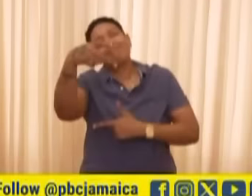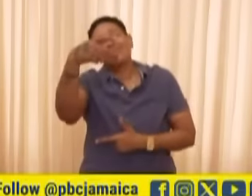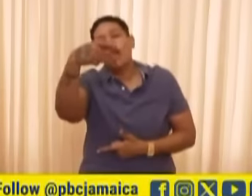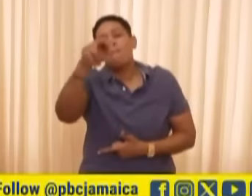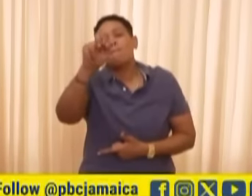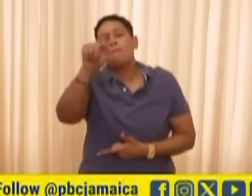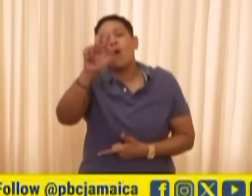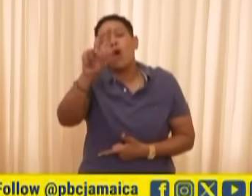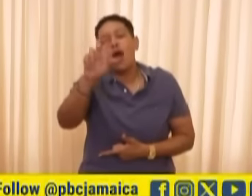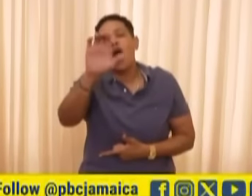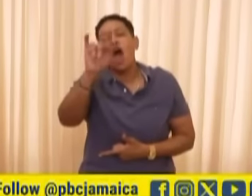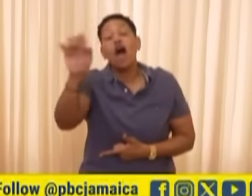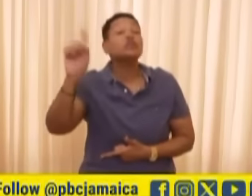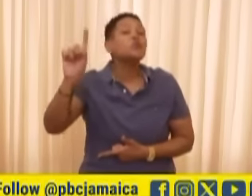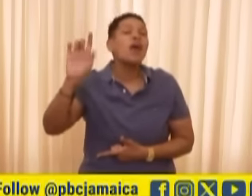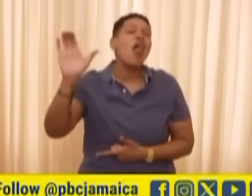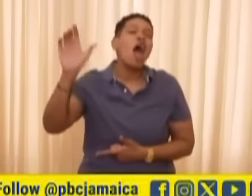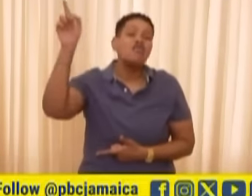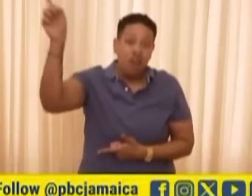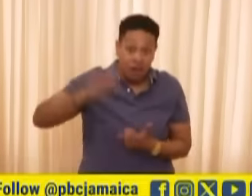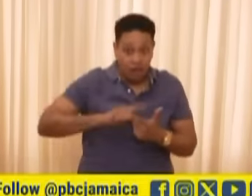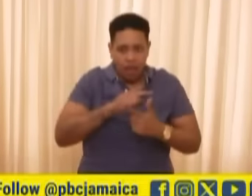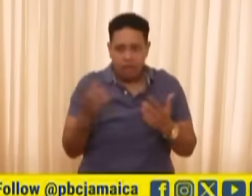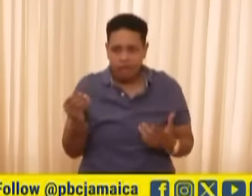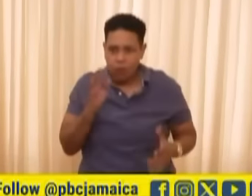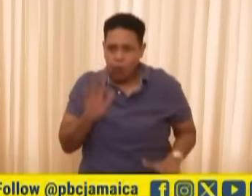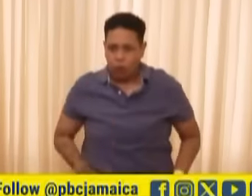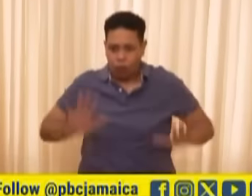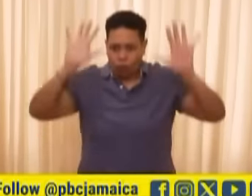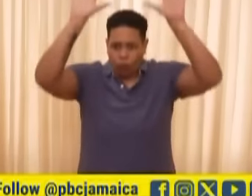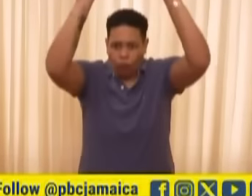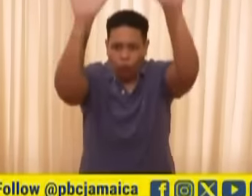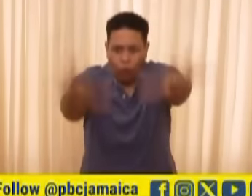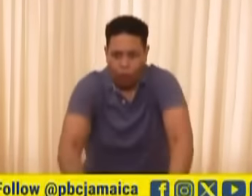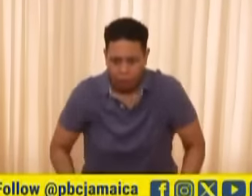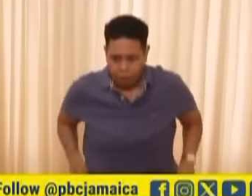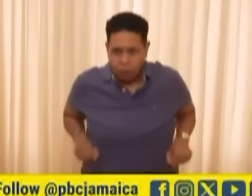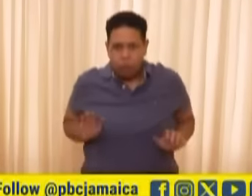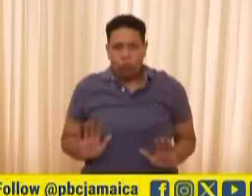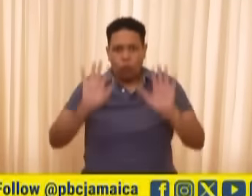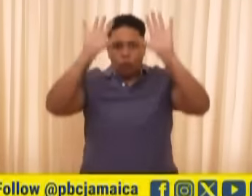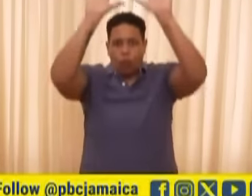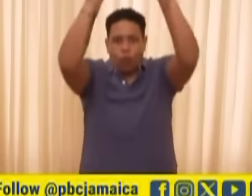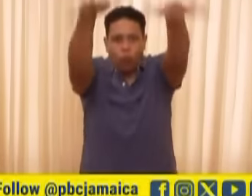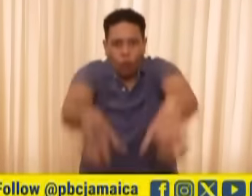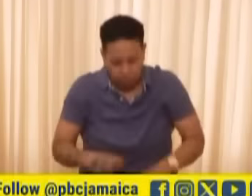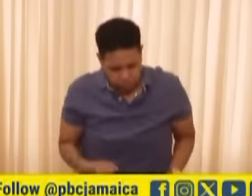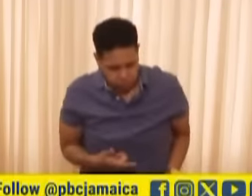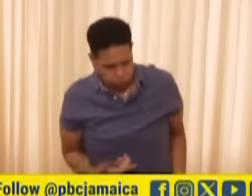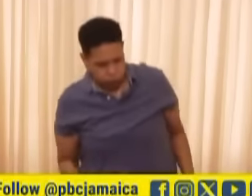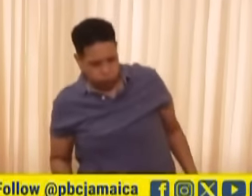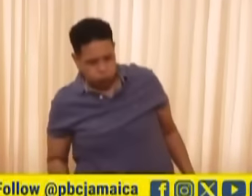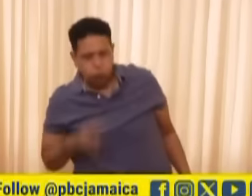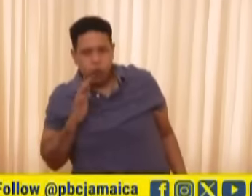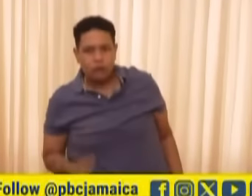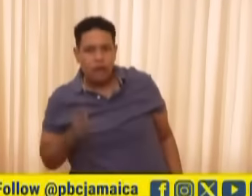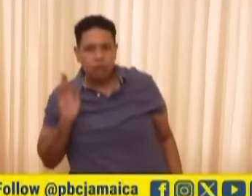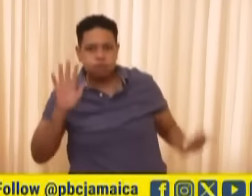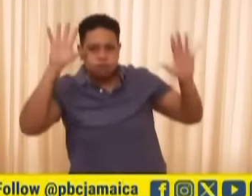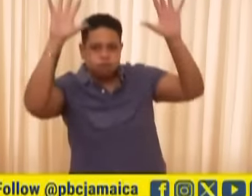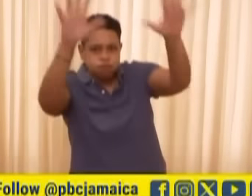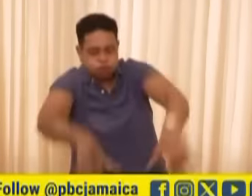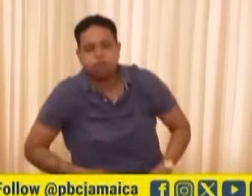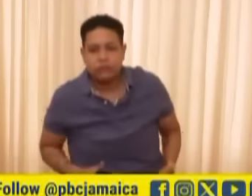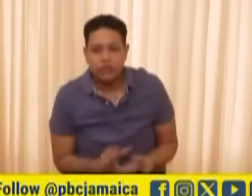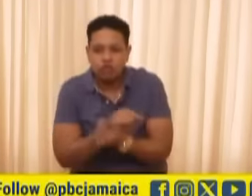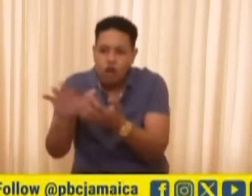of Clarendon, and there are other areas on the south coast that also were affected by storm surge. Now, storm